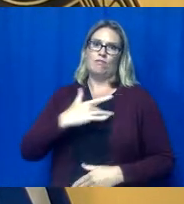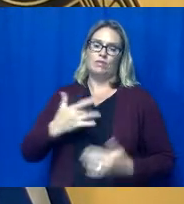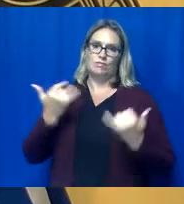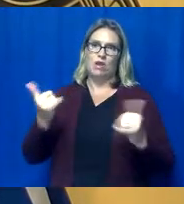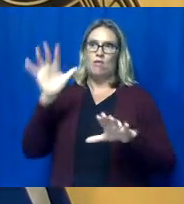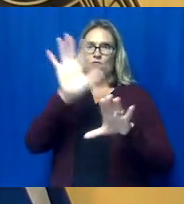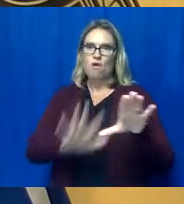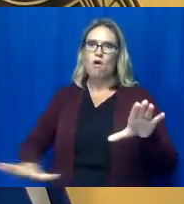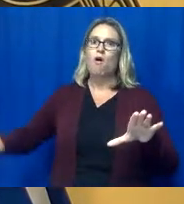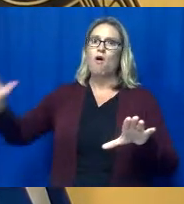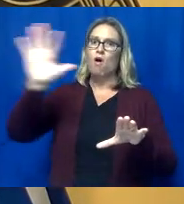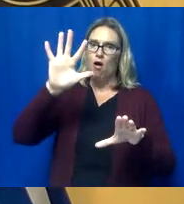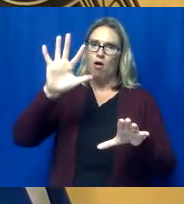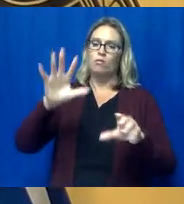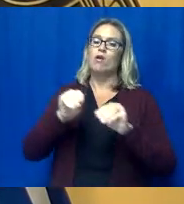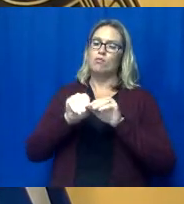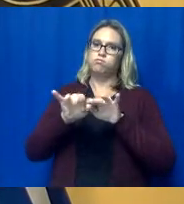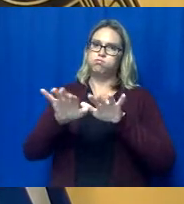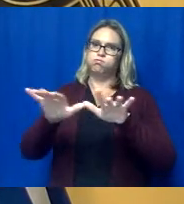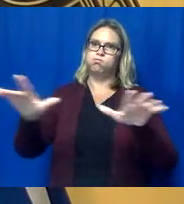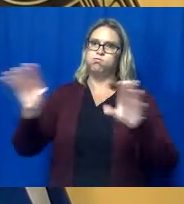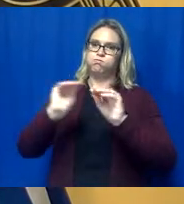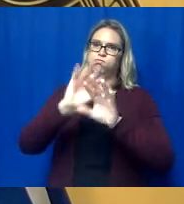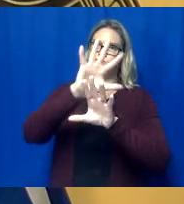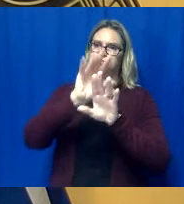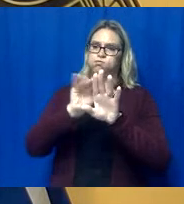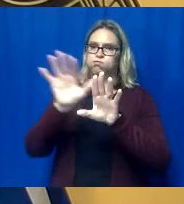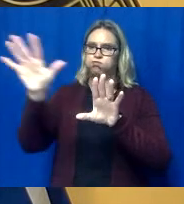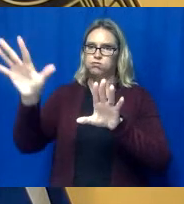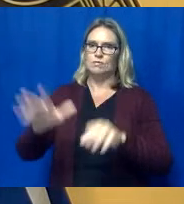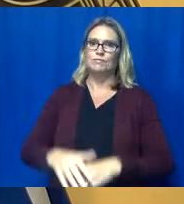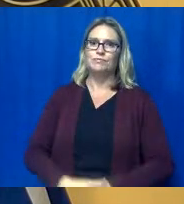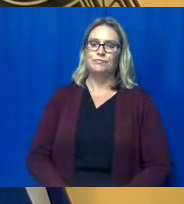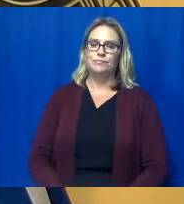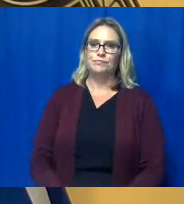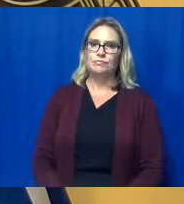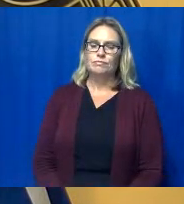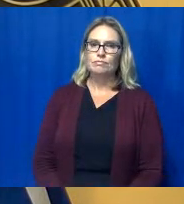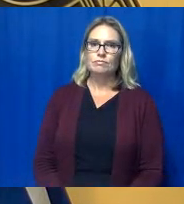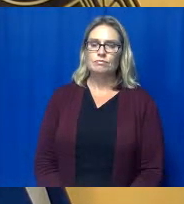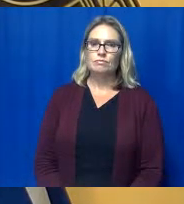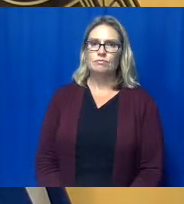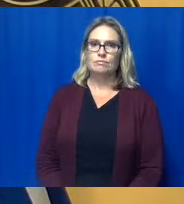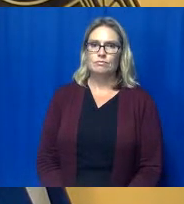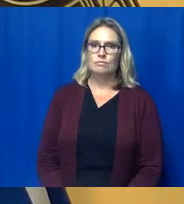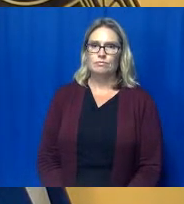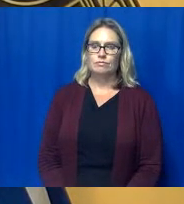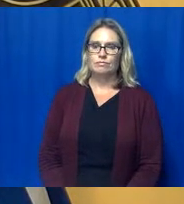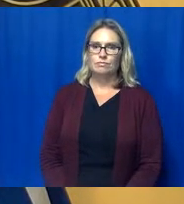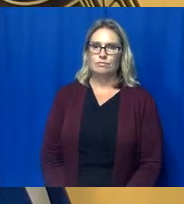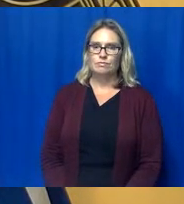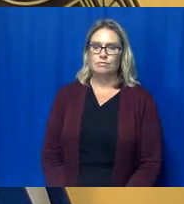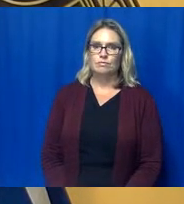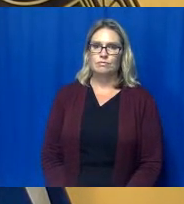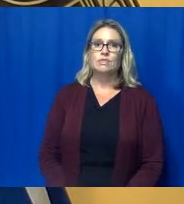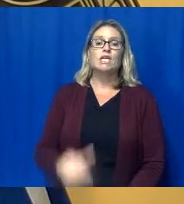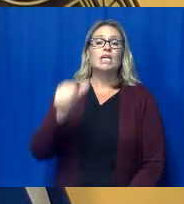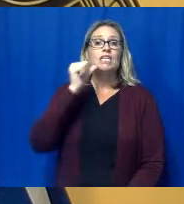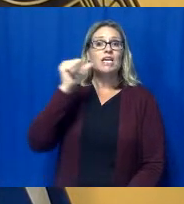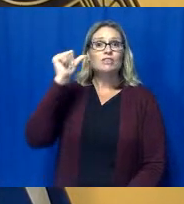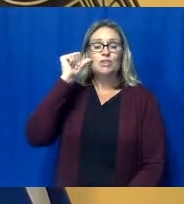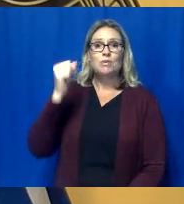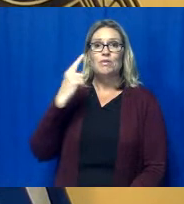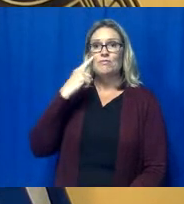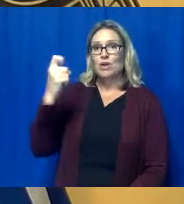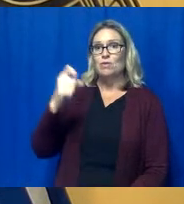Durant le mois de septembre, nous avons During September, up to yesterday, we found